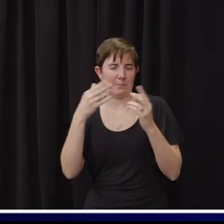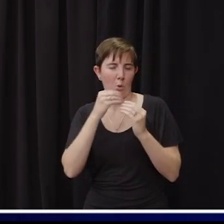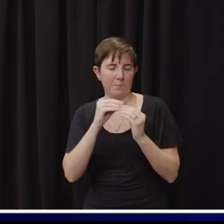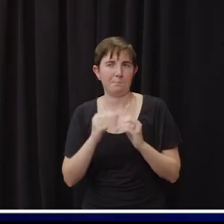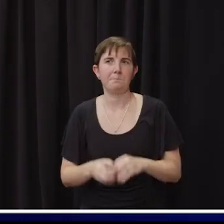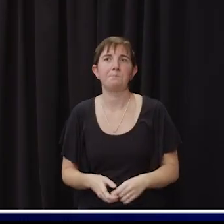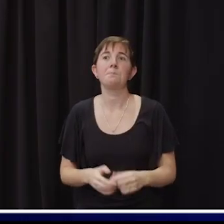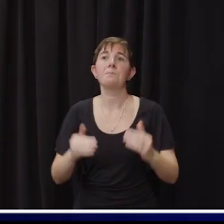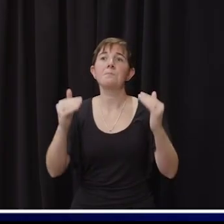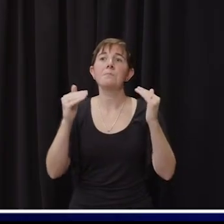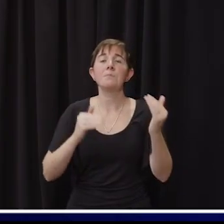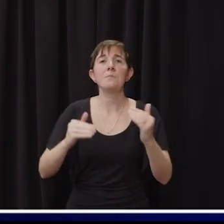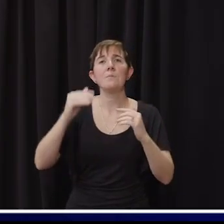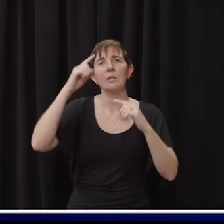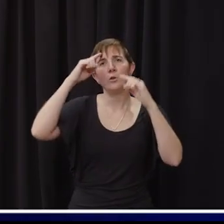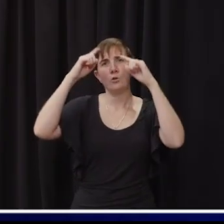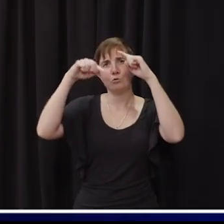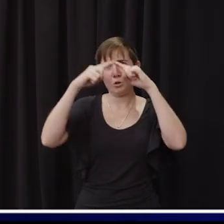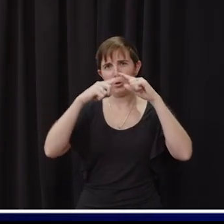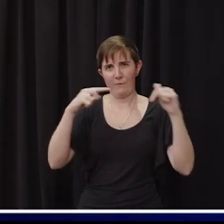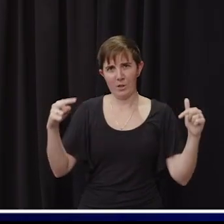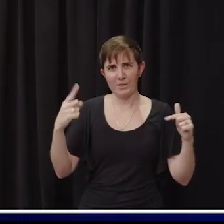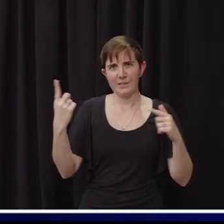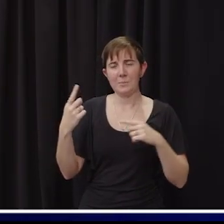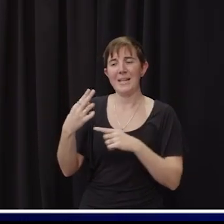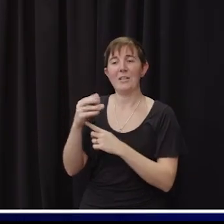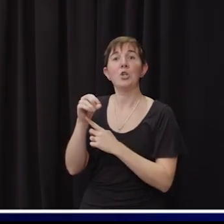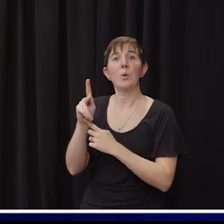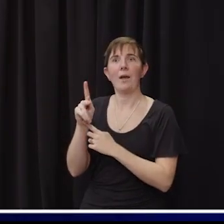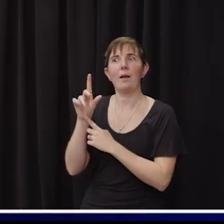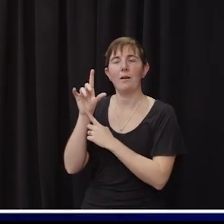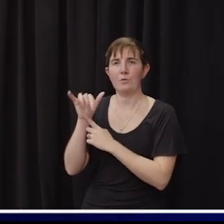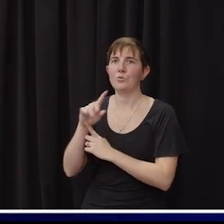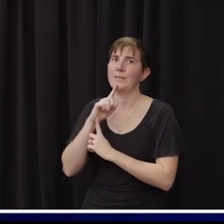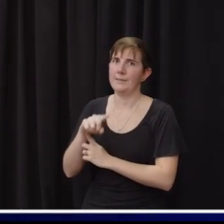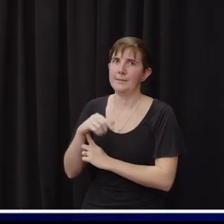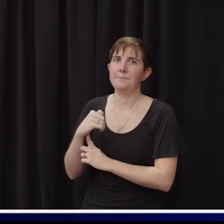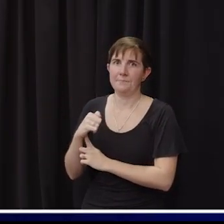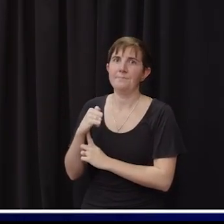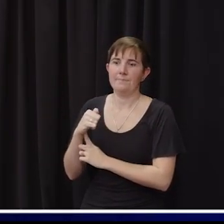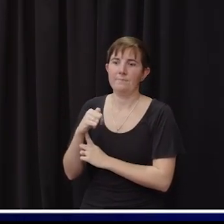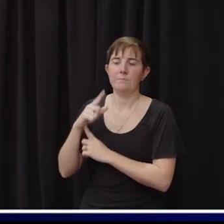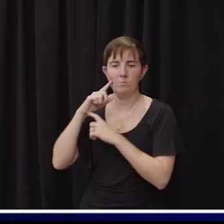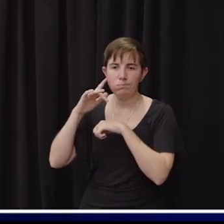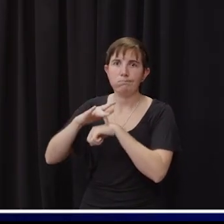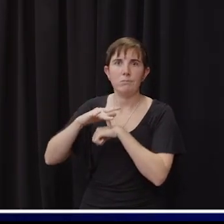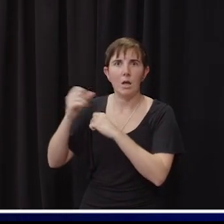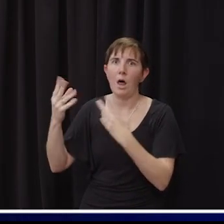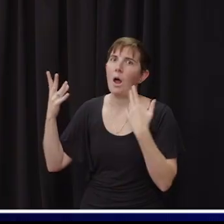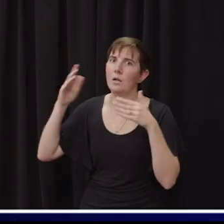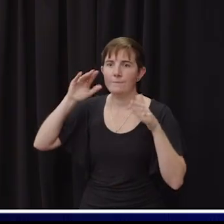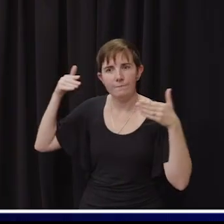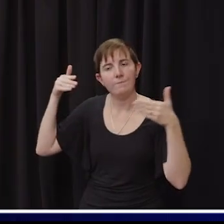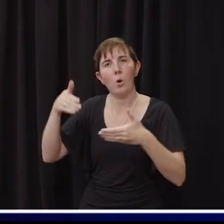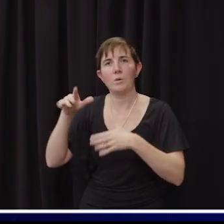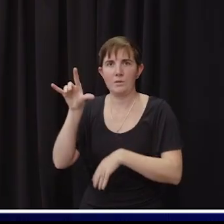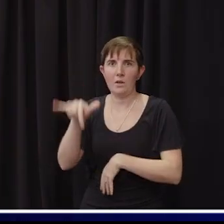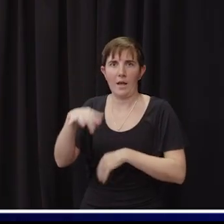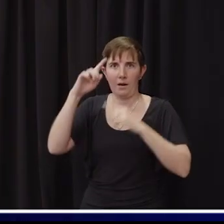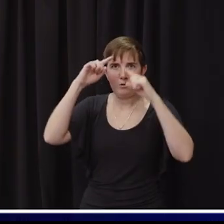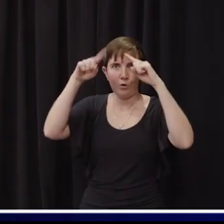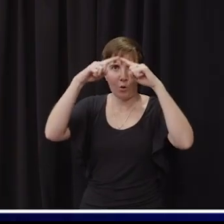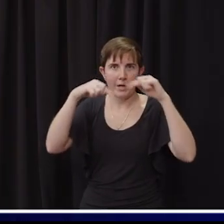So neurodiversity is something that HOK has spent quite a bit of time on. You may